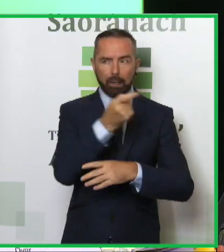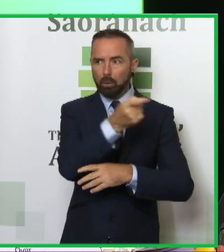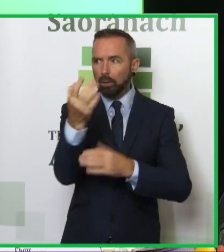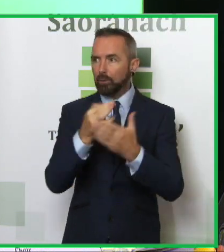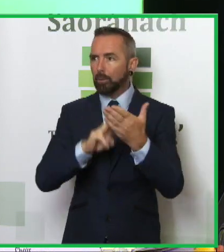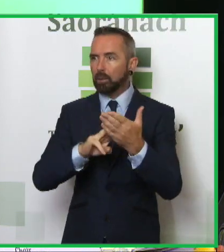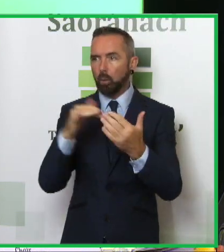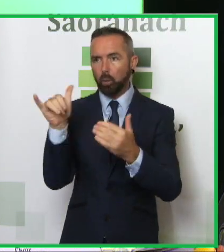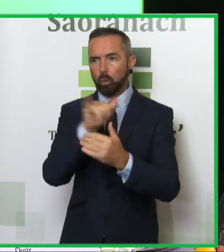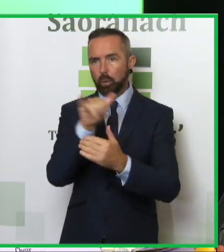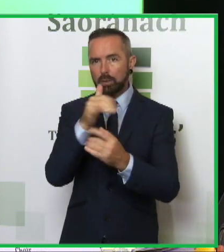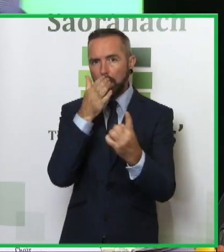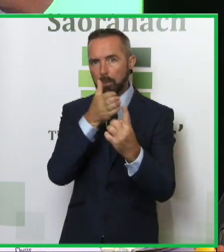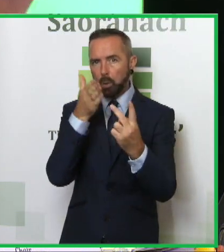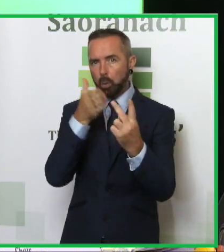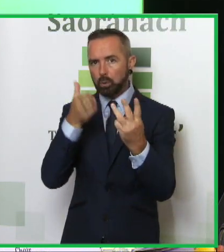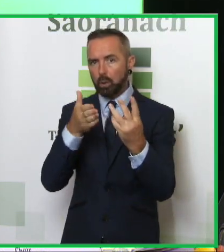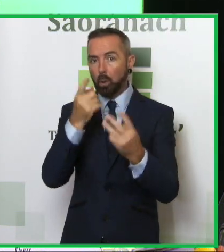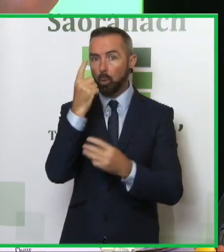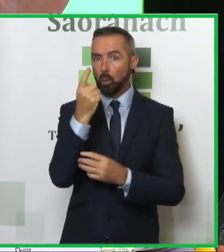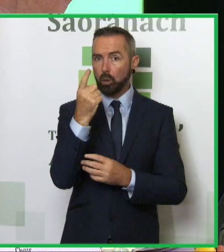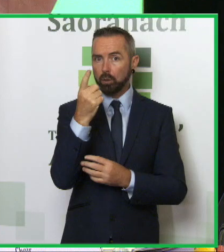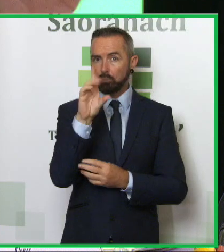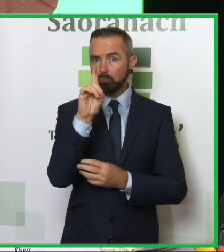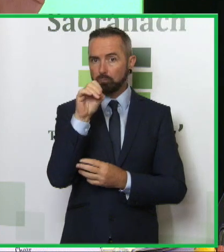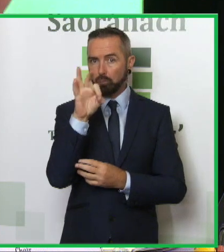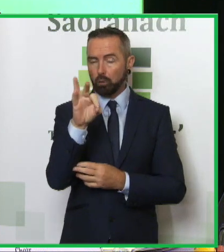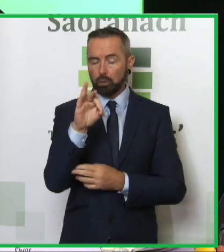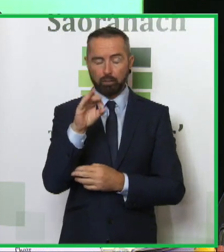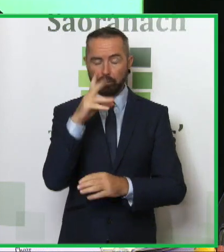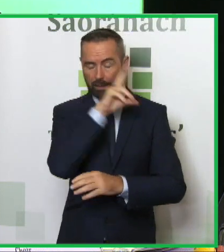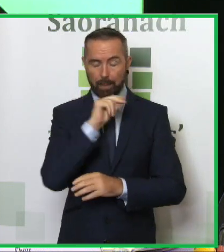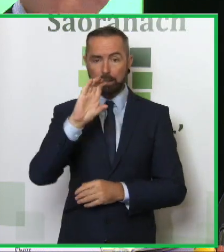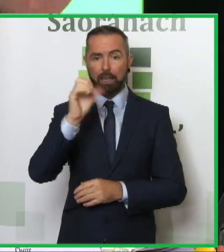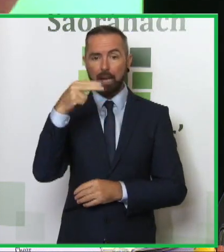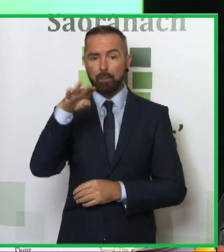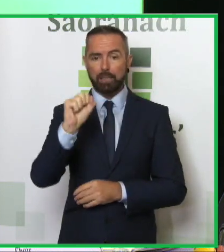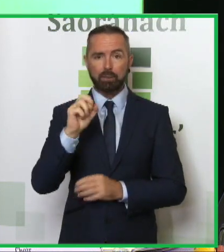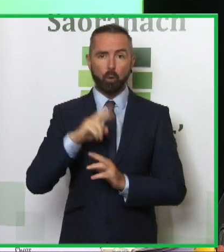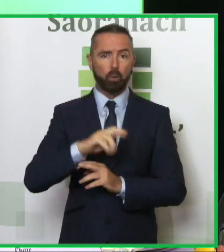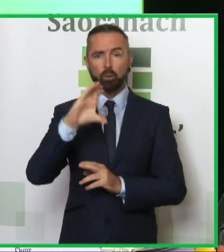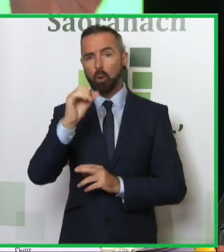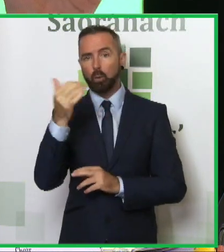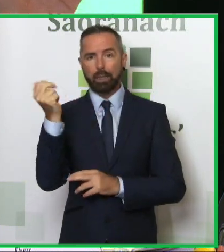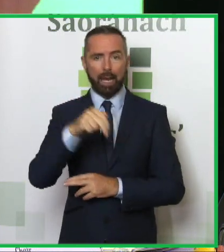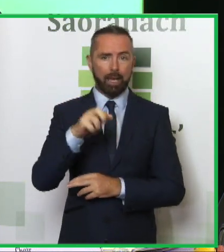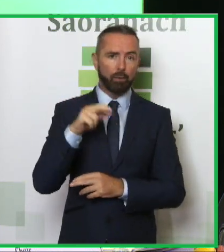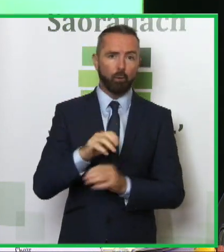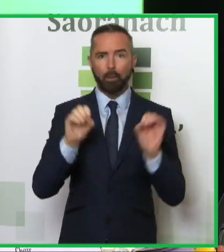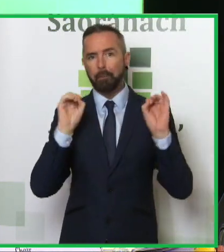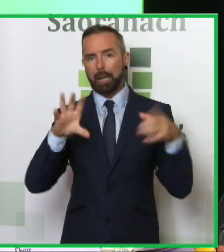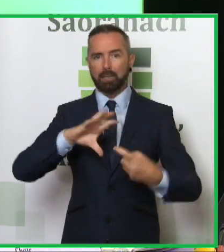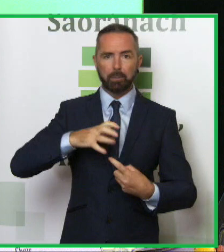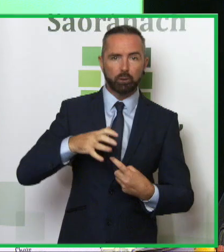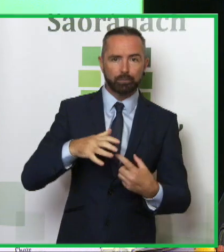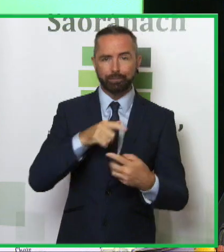approach you want to take. Is it just one drug, for example, cannabis, I'm not saying it, or is one drug cocaine or magic mushrooms, and